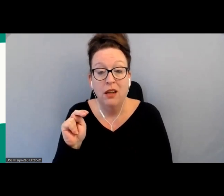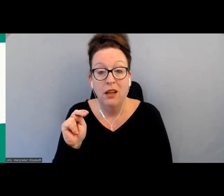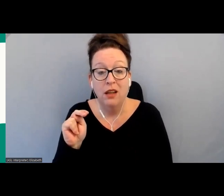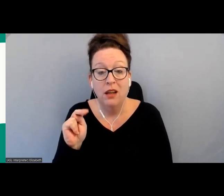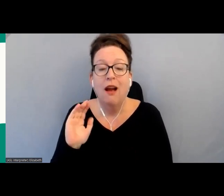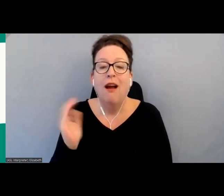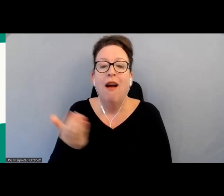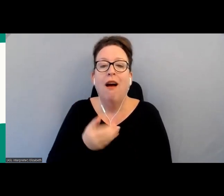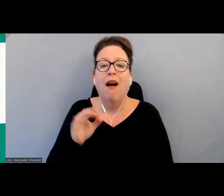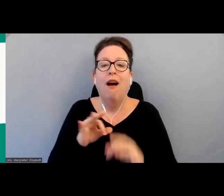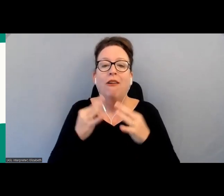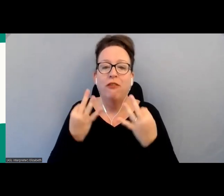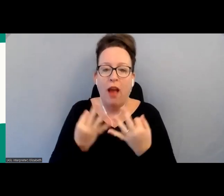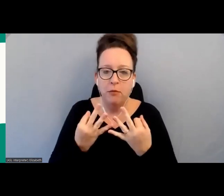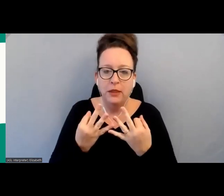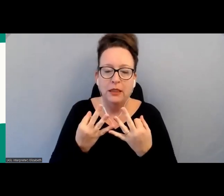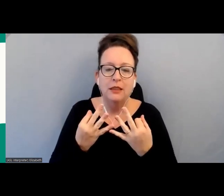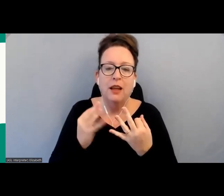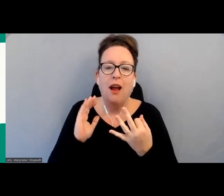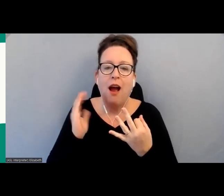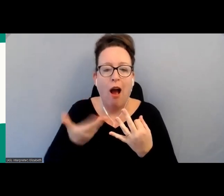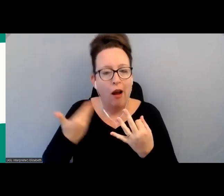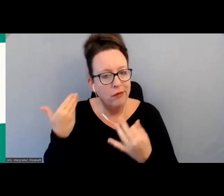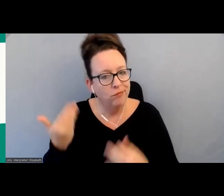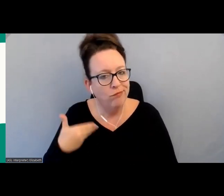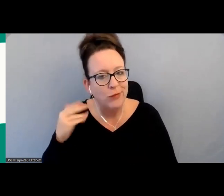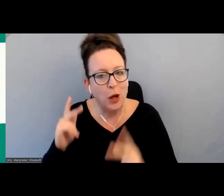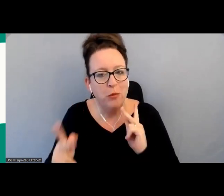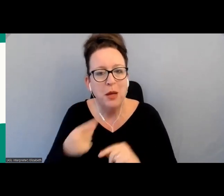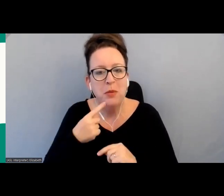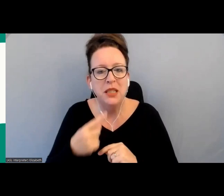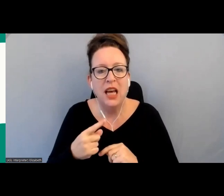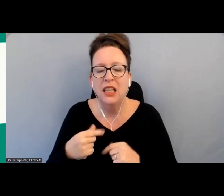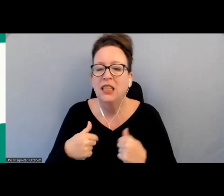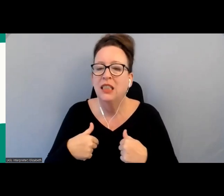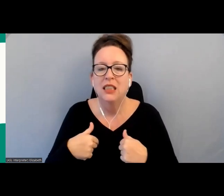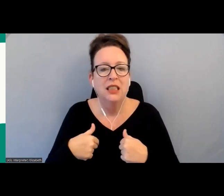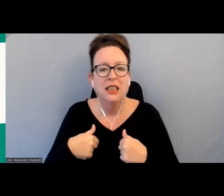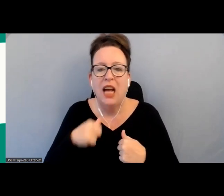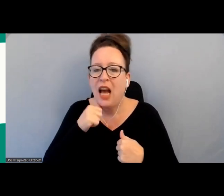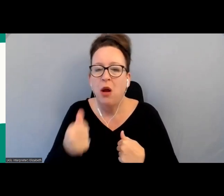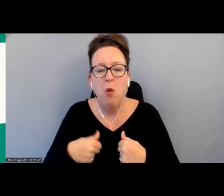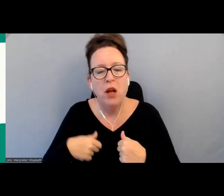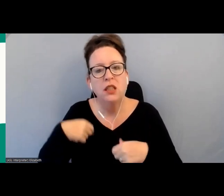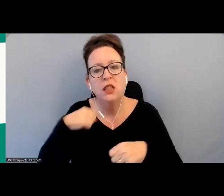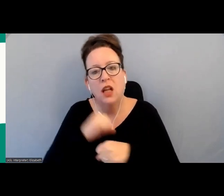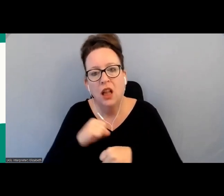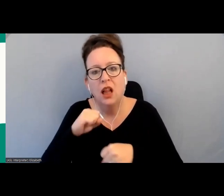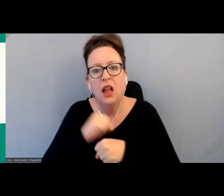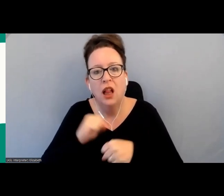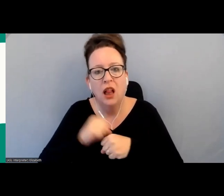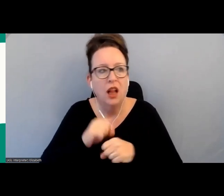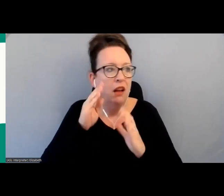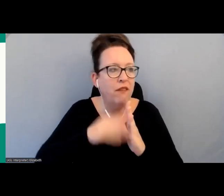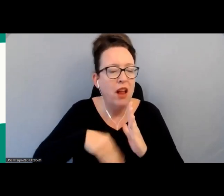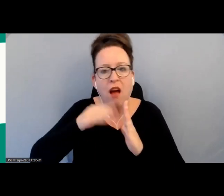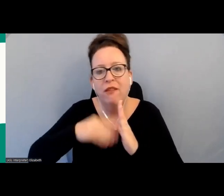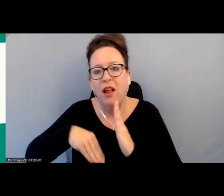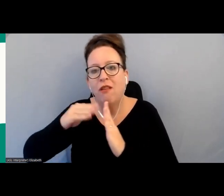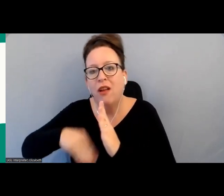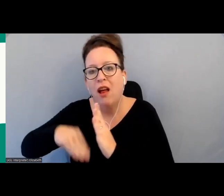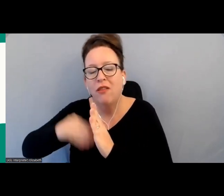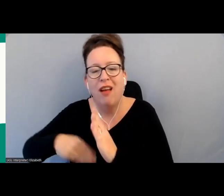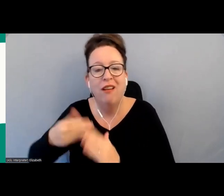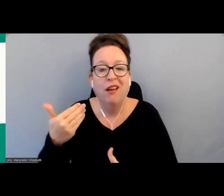our families and our Next Genners told us that they didn't want to jump through hoops. They didn't want to fill out 15 pages